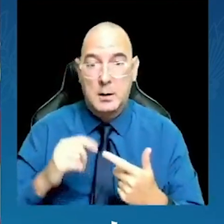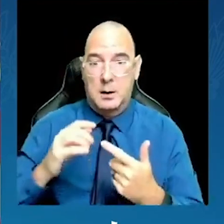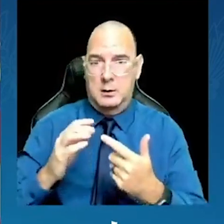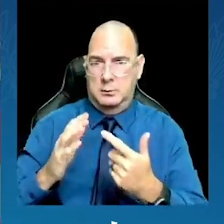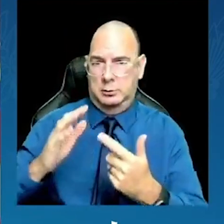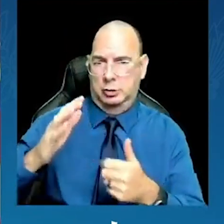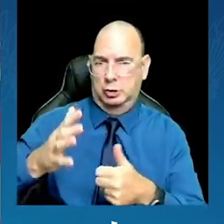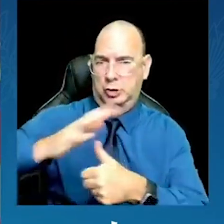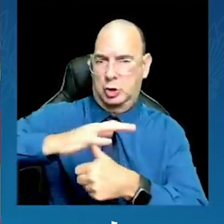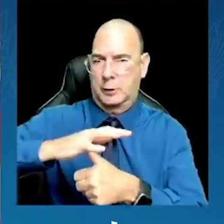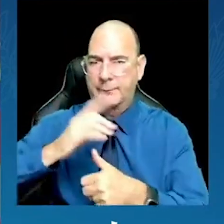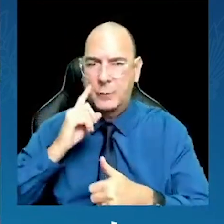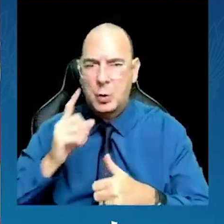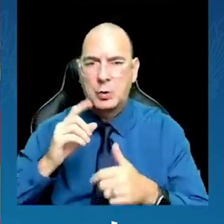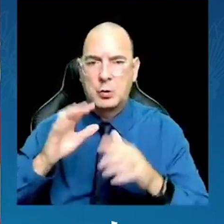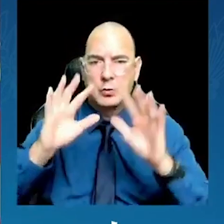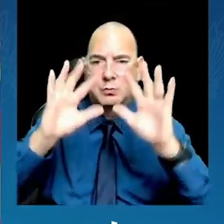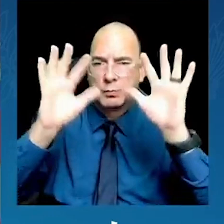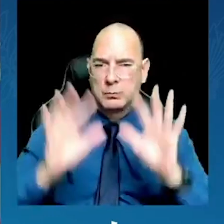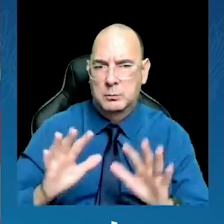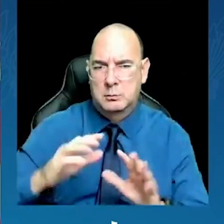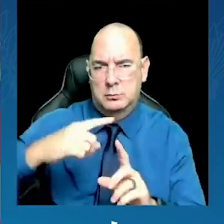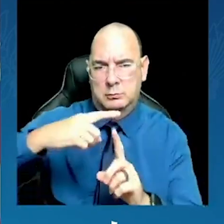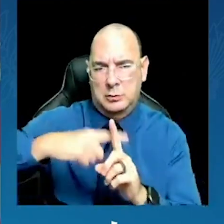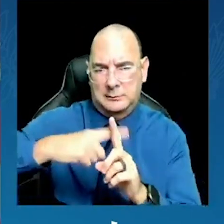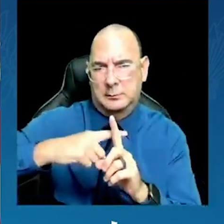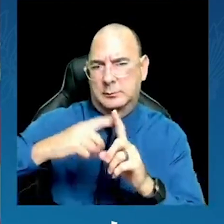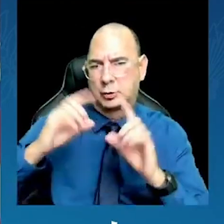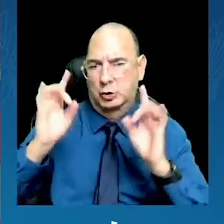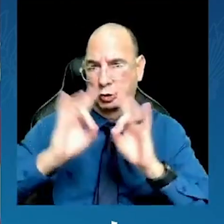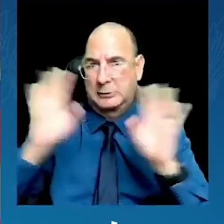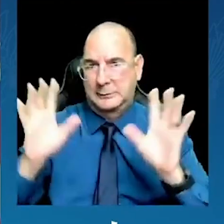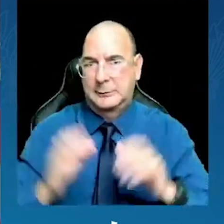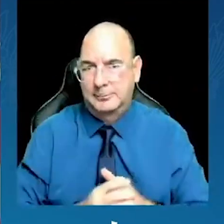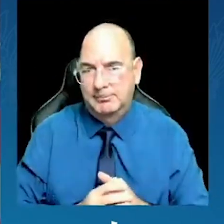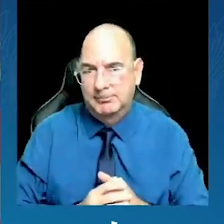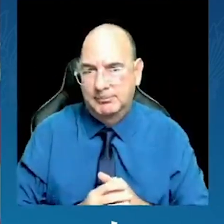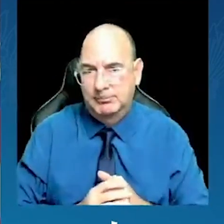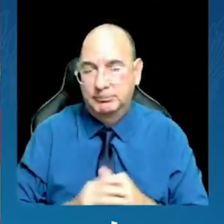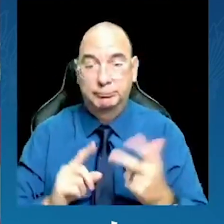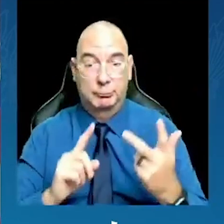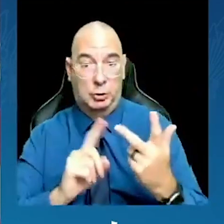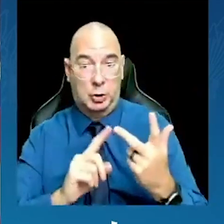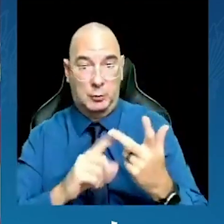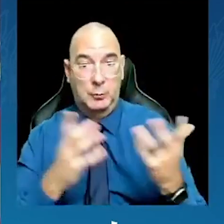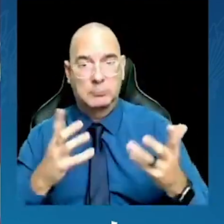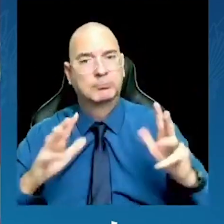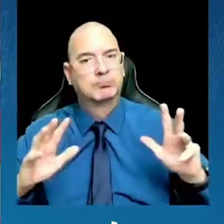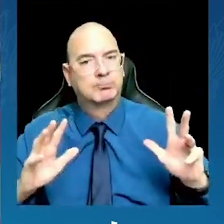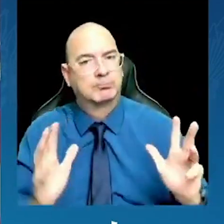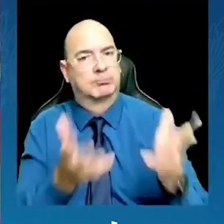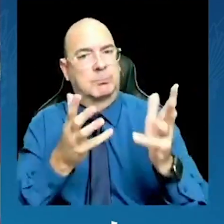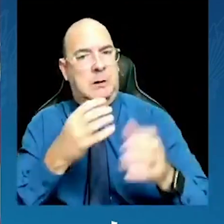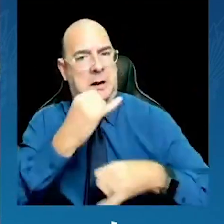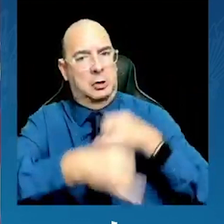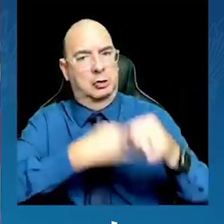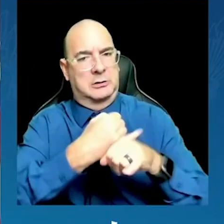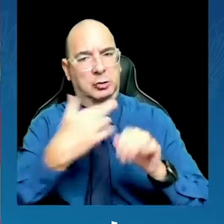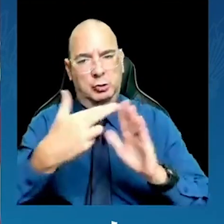And third, promoting international rules and norms to govern space